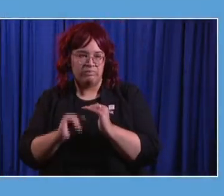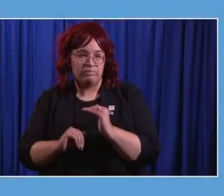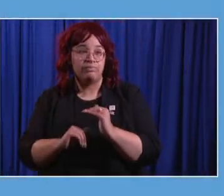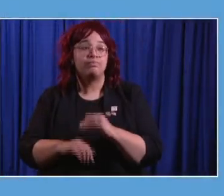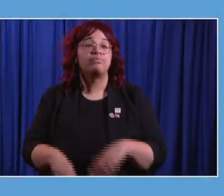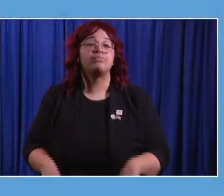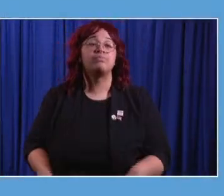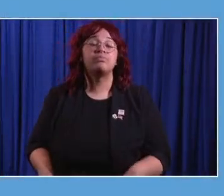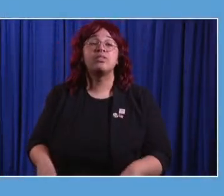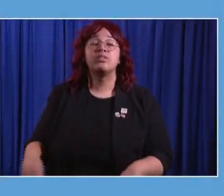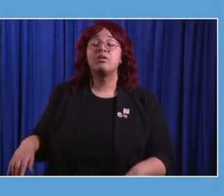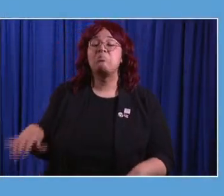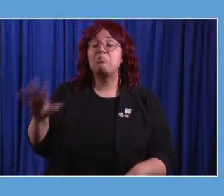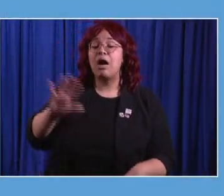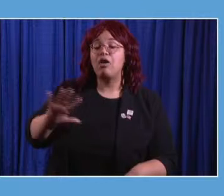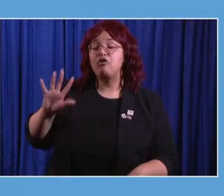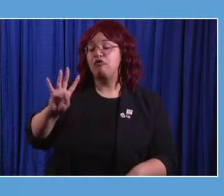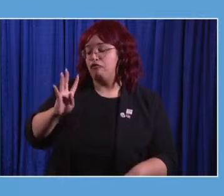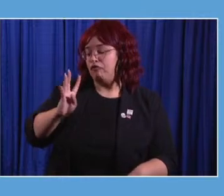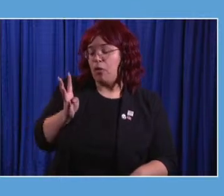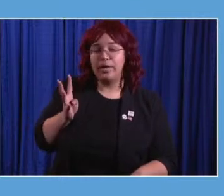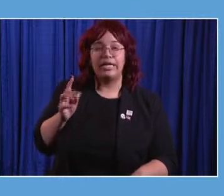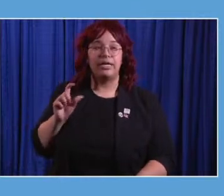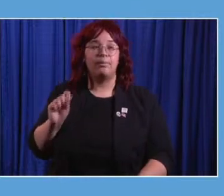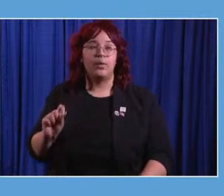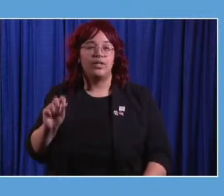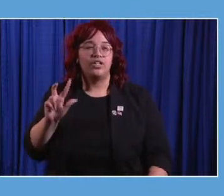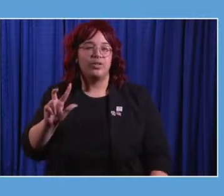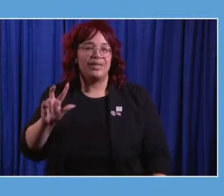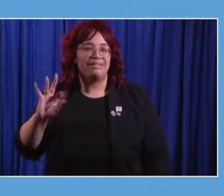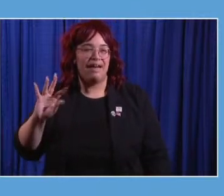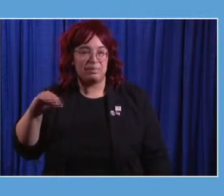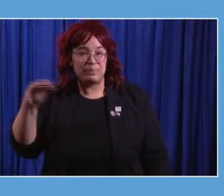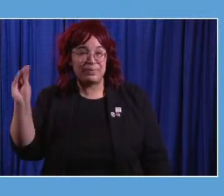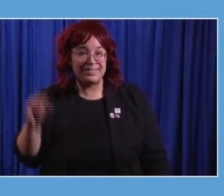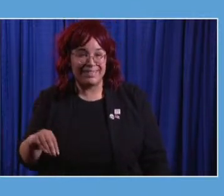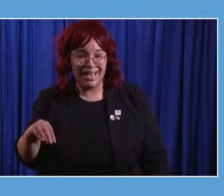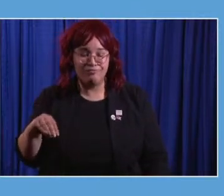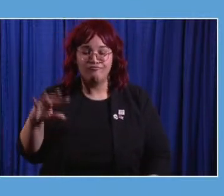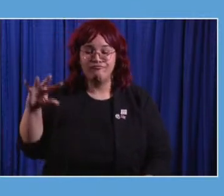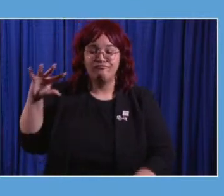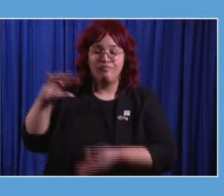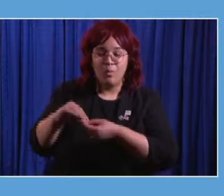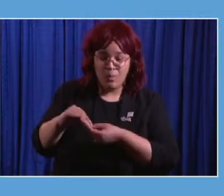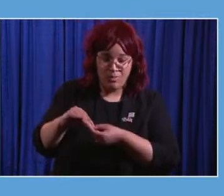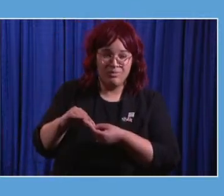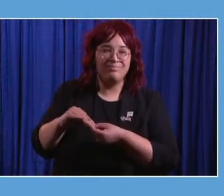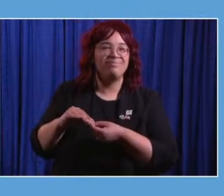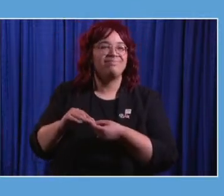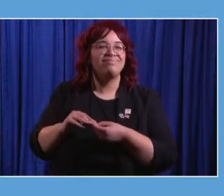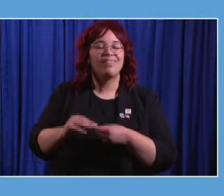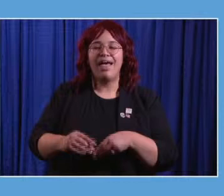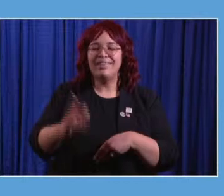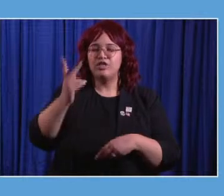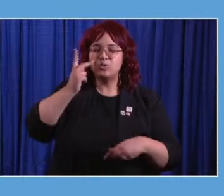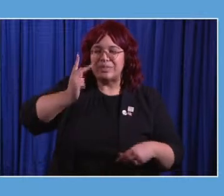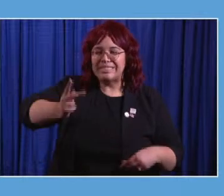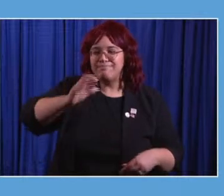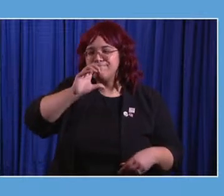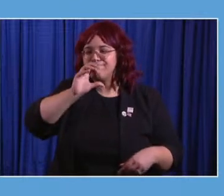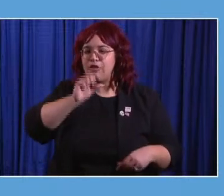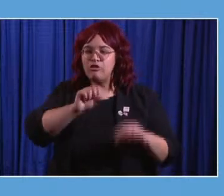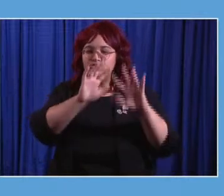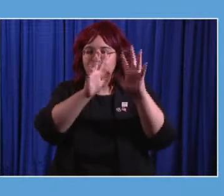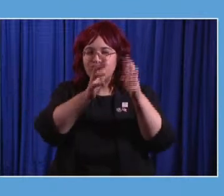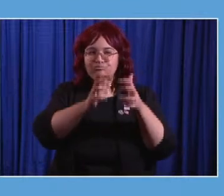40.39%. And always interesting to look at these numbers in regard to how we are doing by age.